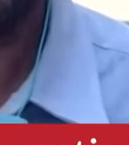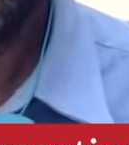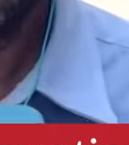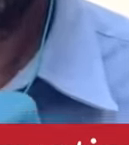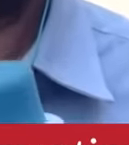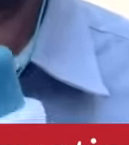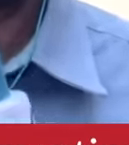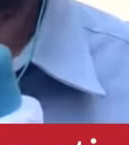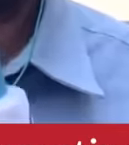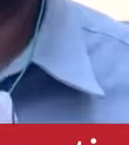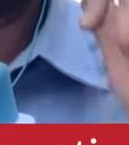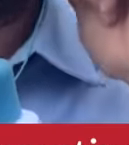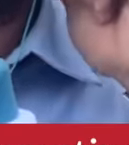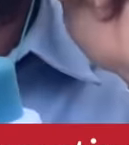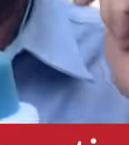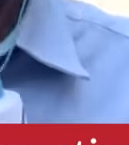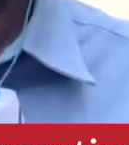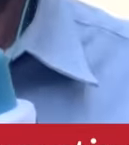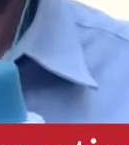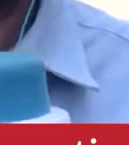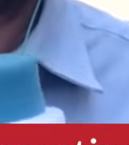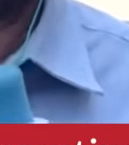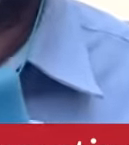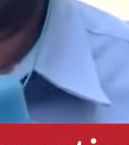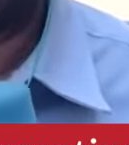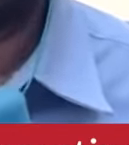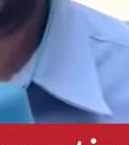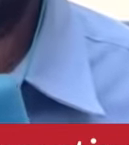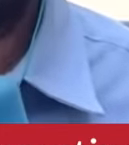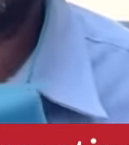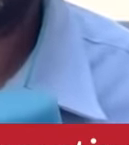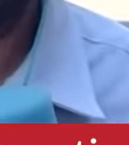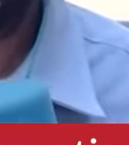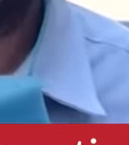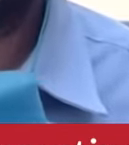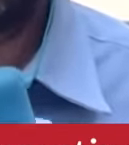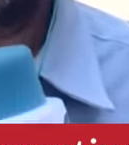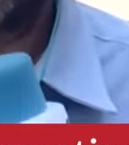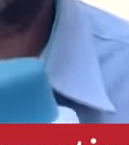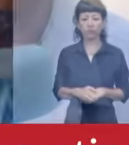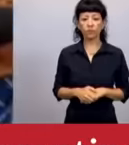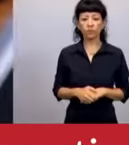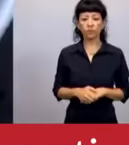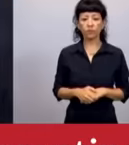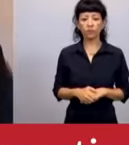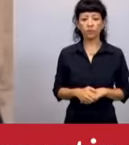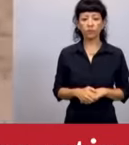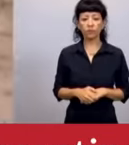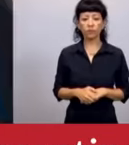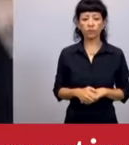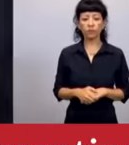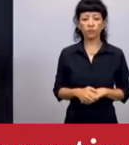GDP. He says that the new, of course, he blames to the inheritance of the